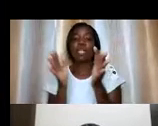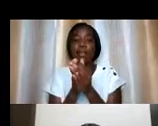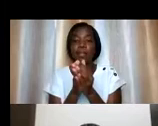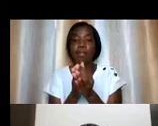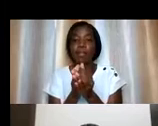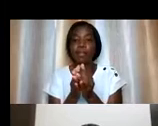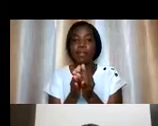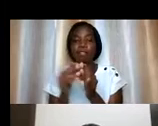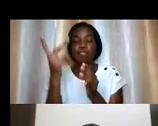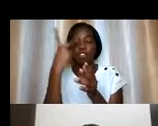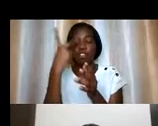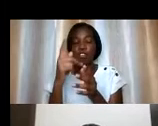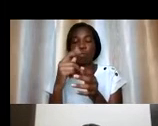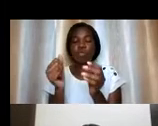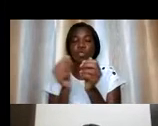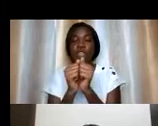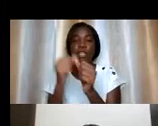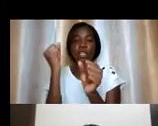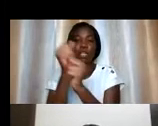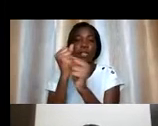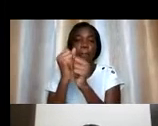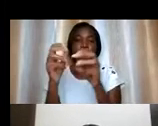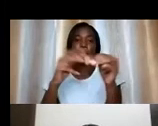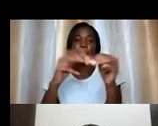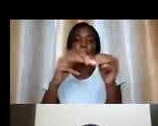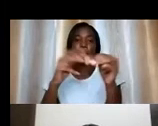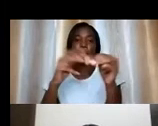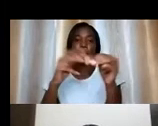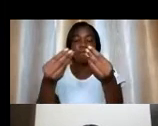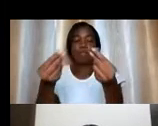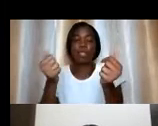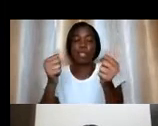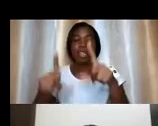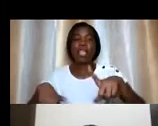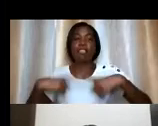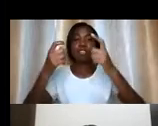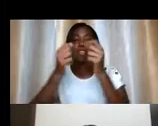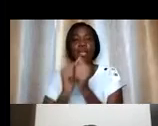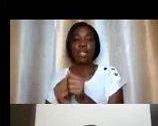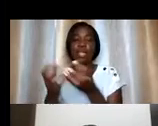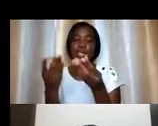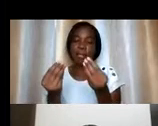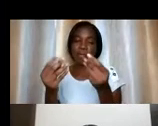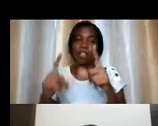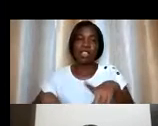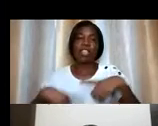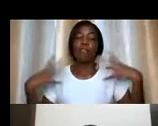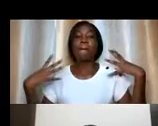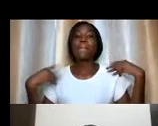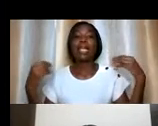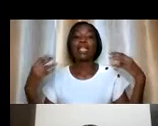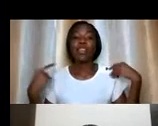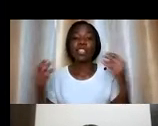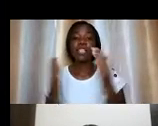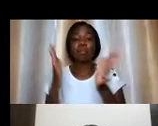philosophy, we believe that management is to simplify life through the use of simple real-life practicals. And we believe that management